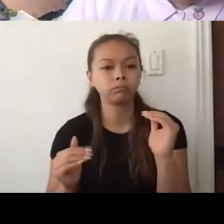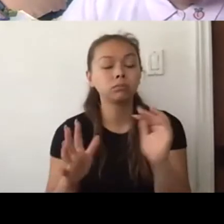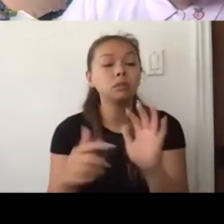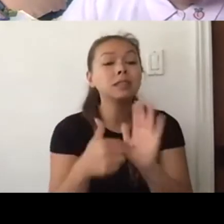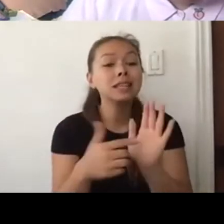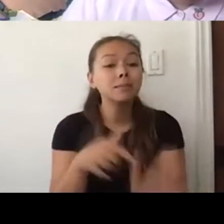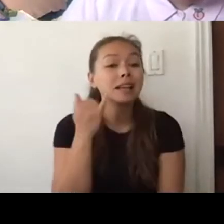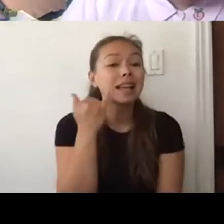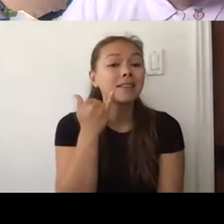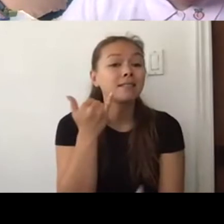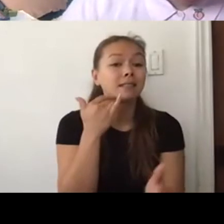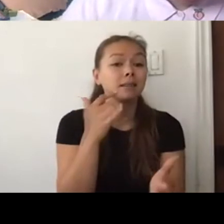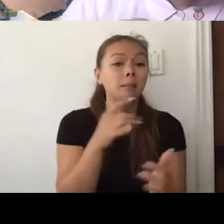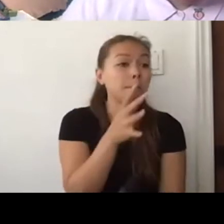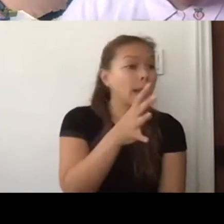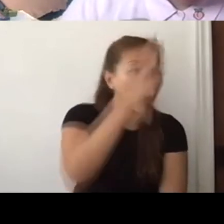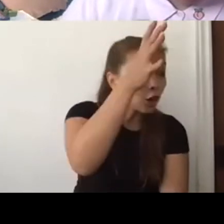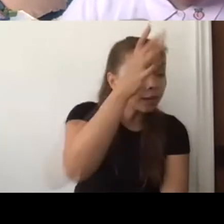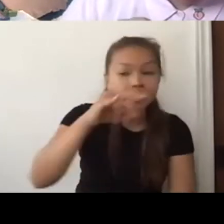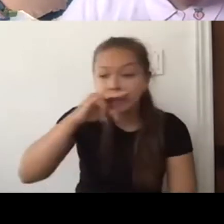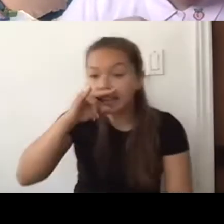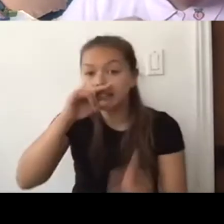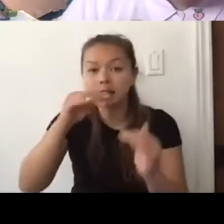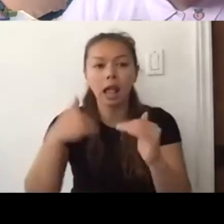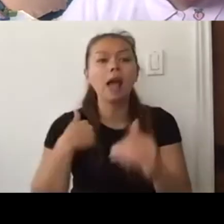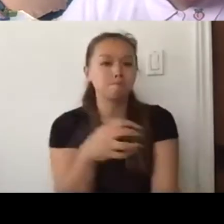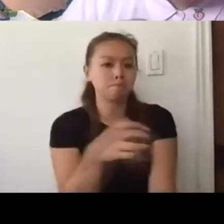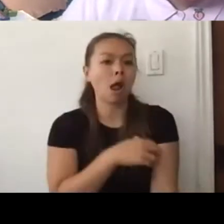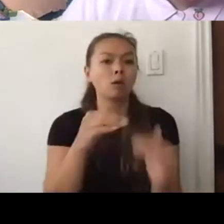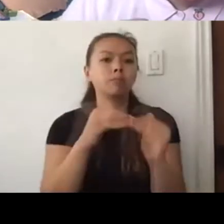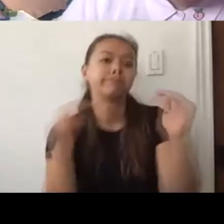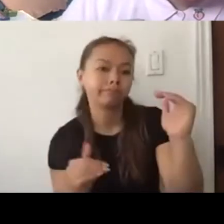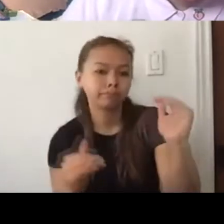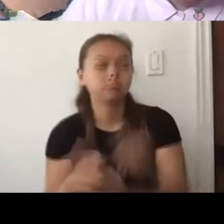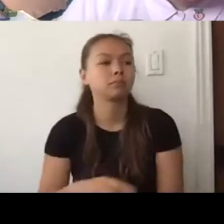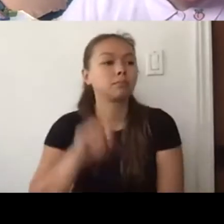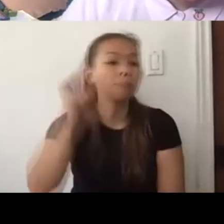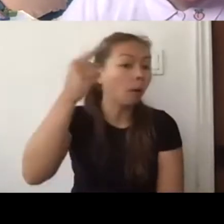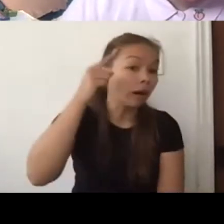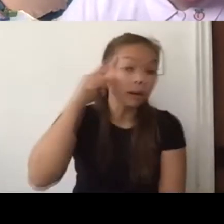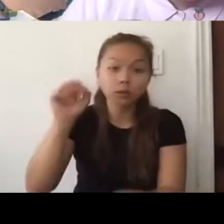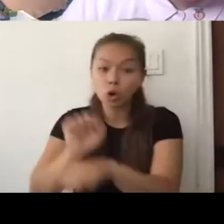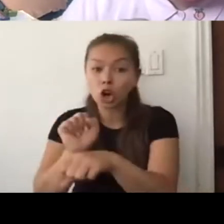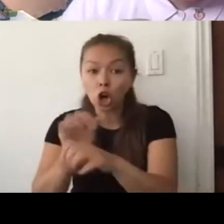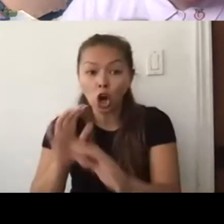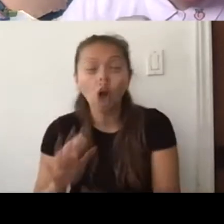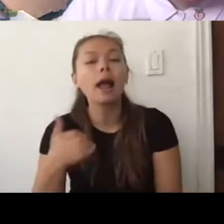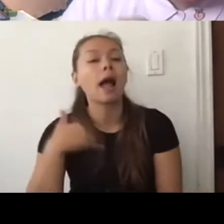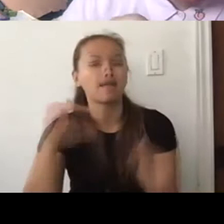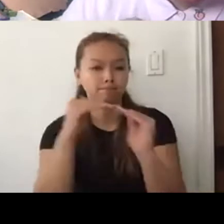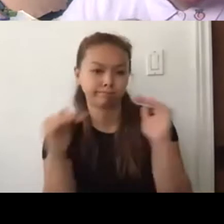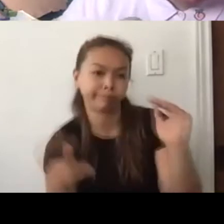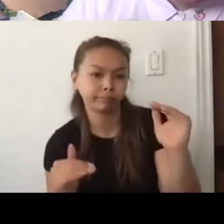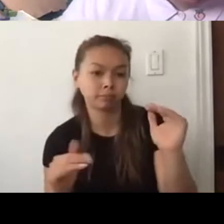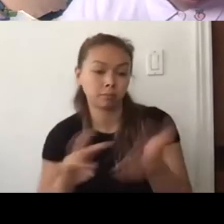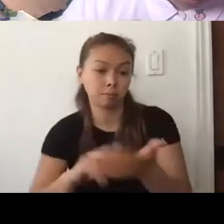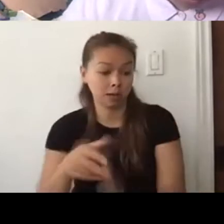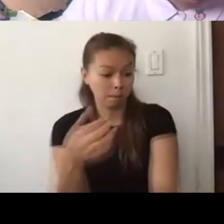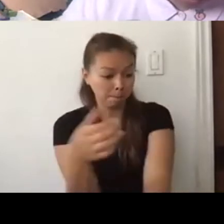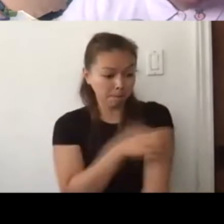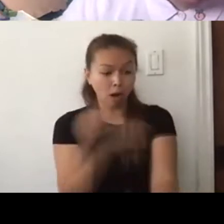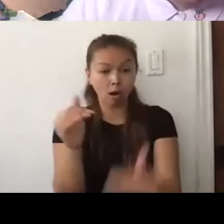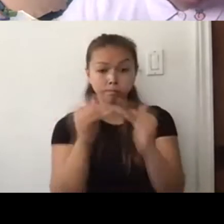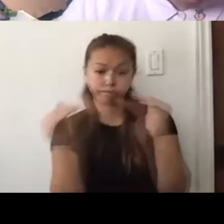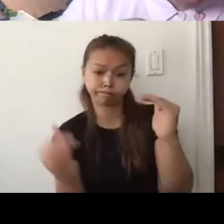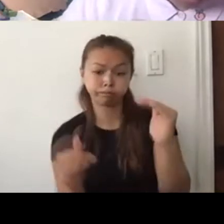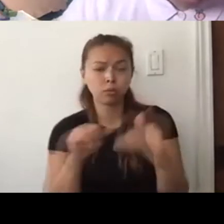and a child or a boss and an employee. And so power dynamics in themselves are not necessarily a bad thing, but it's when those